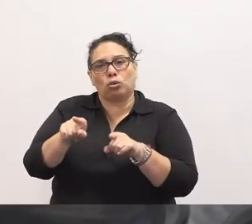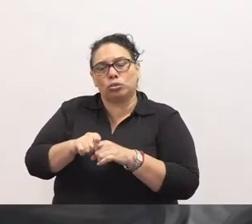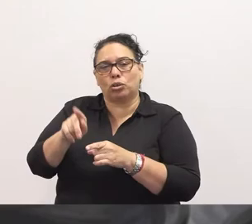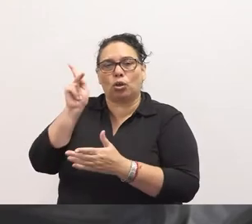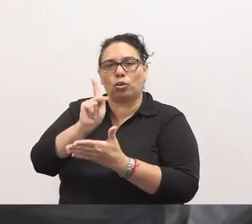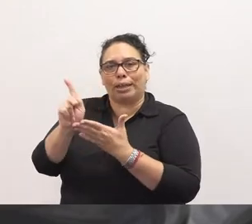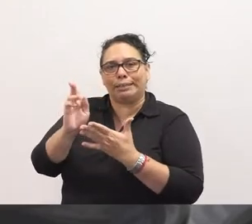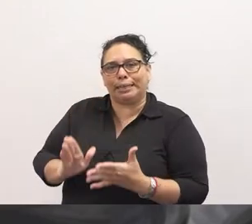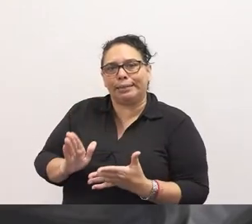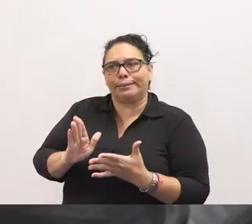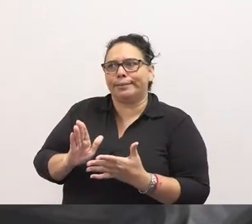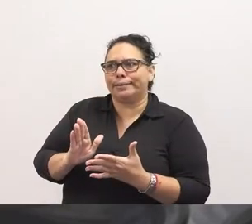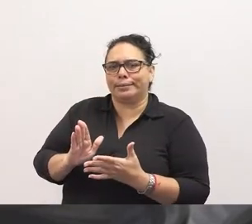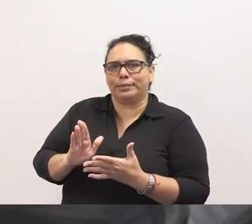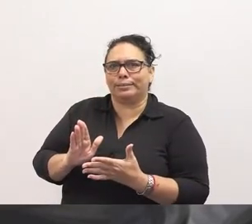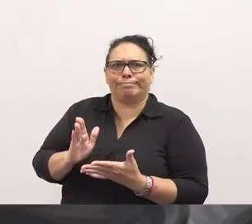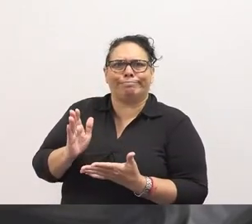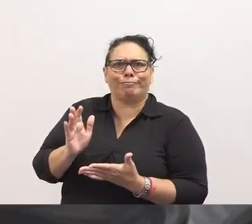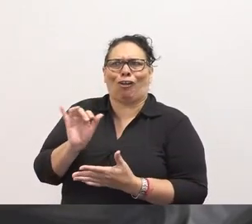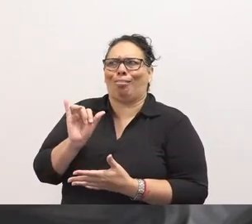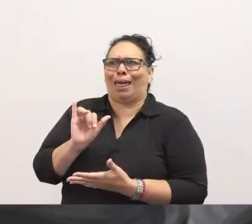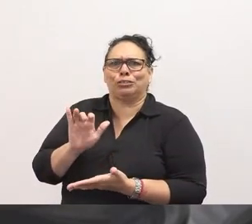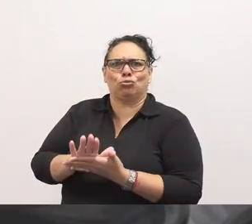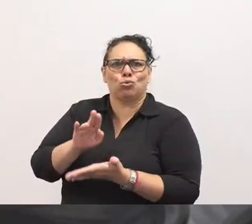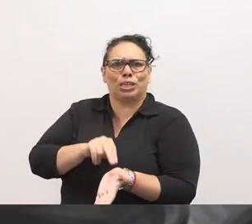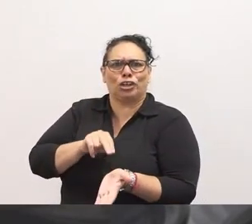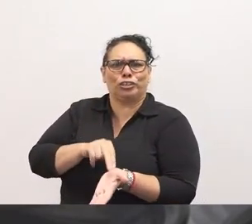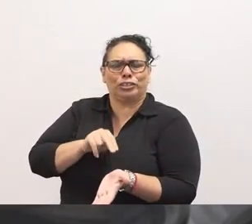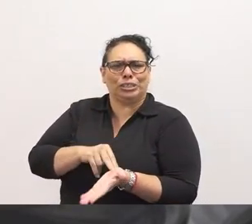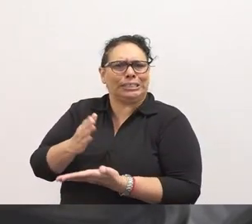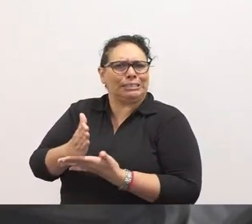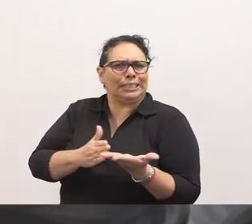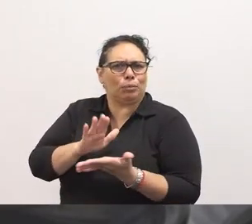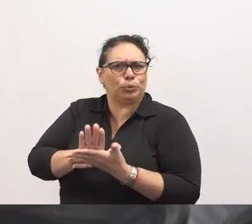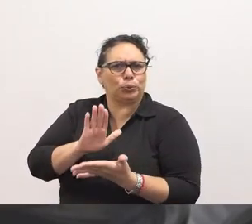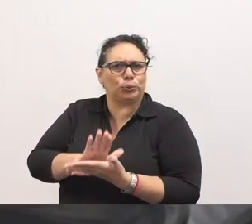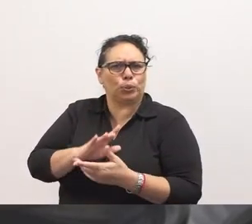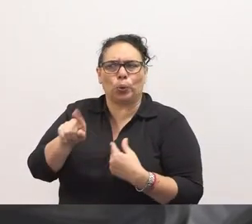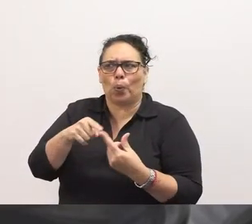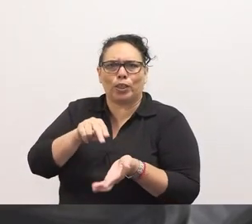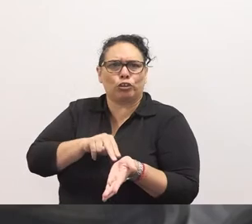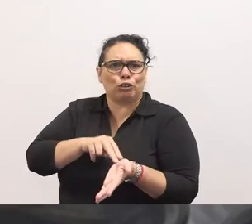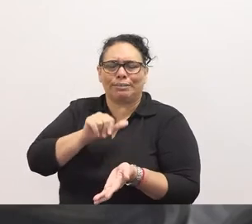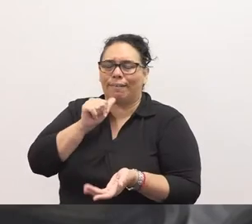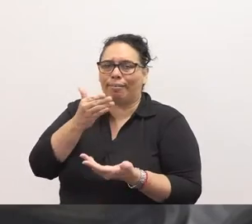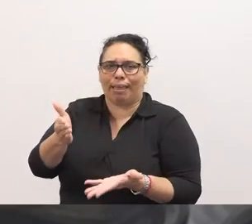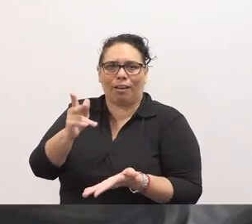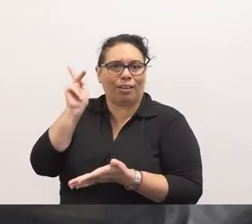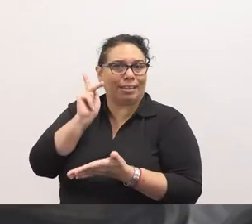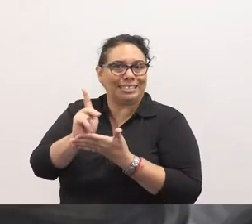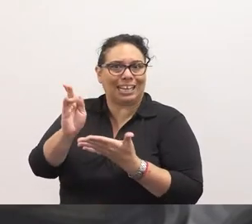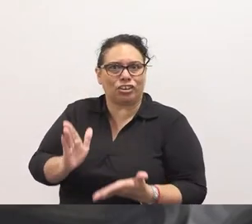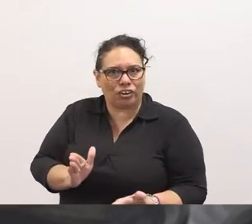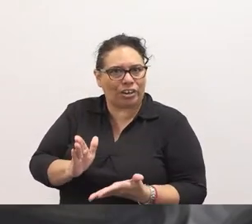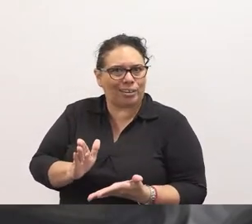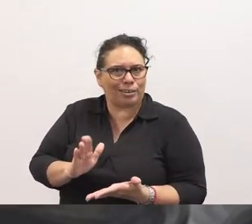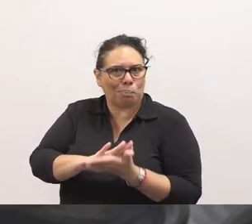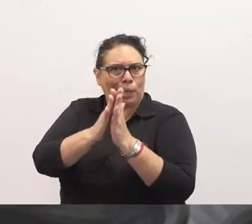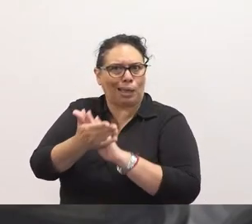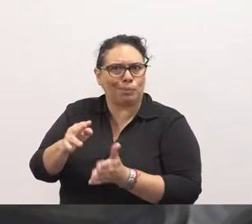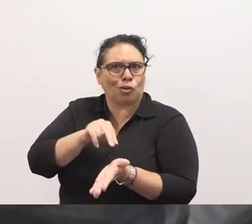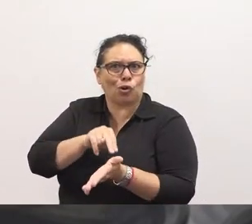secretary act as student nurses, school nurses, as I've heard in some schools. When the school nurse isn't there, the secretary has to act as a school